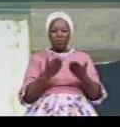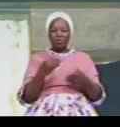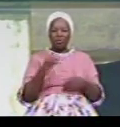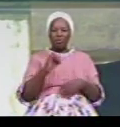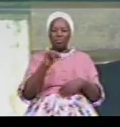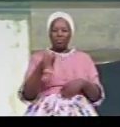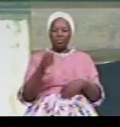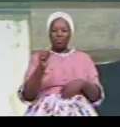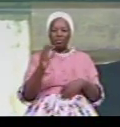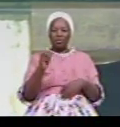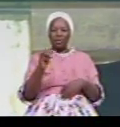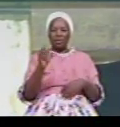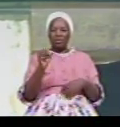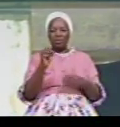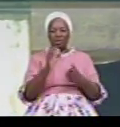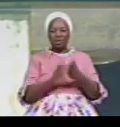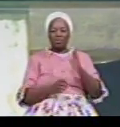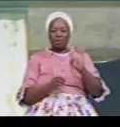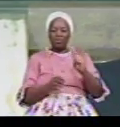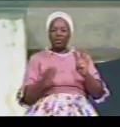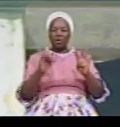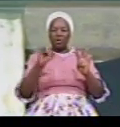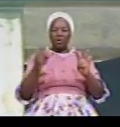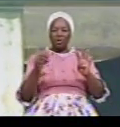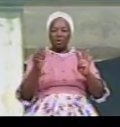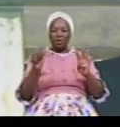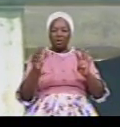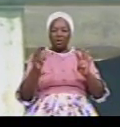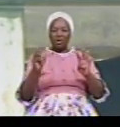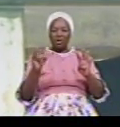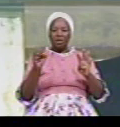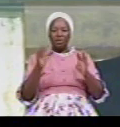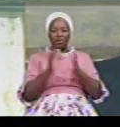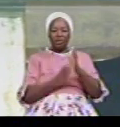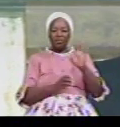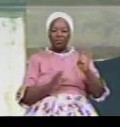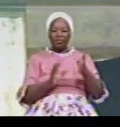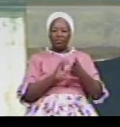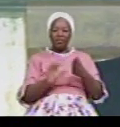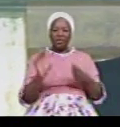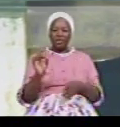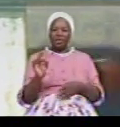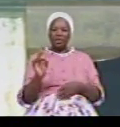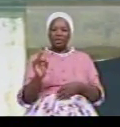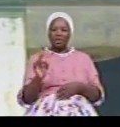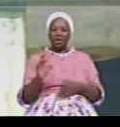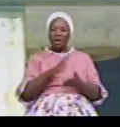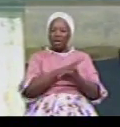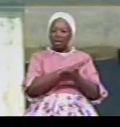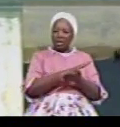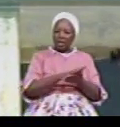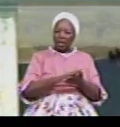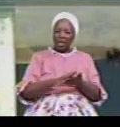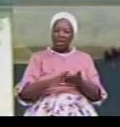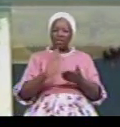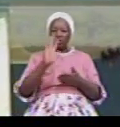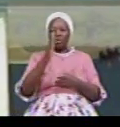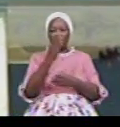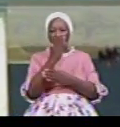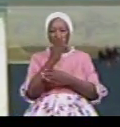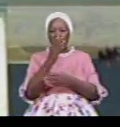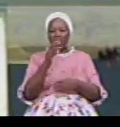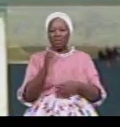4, it tells us in verse 8, cleanse your hands,